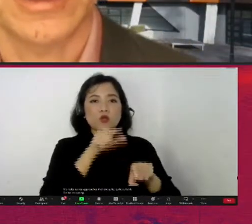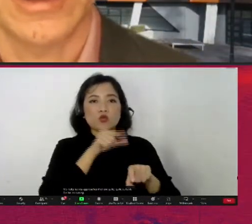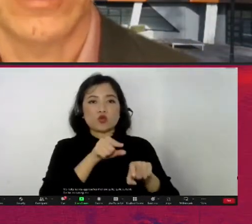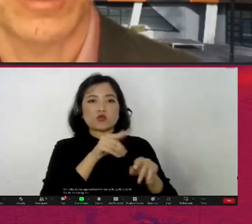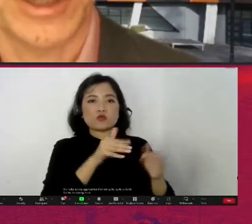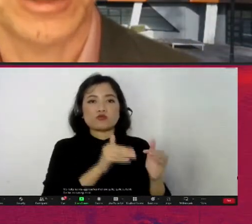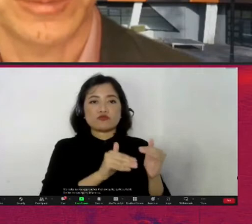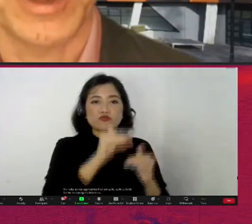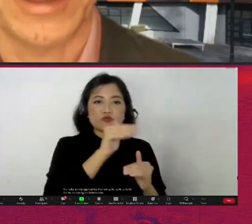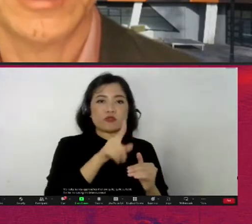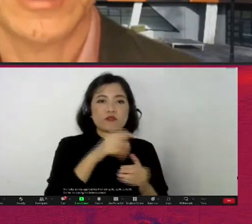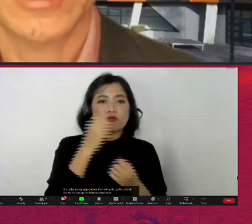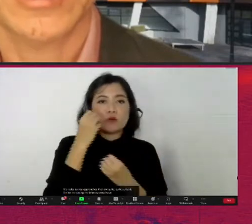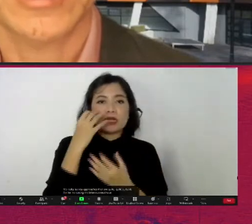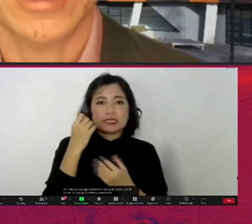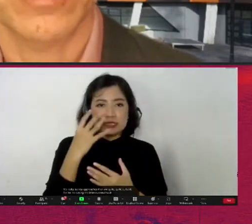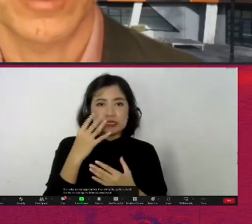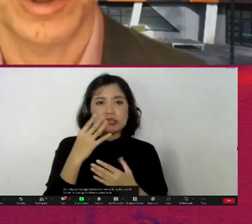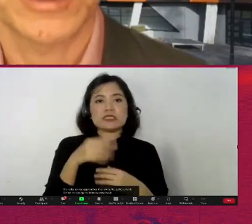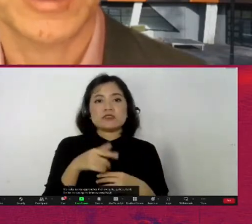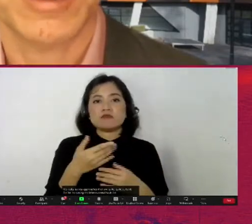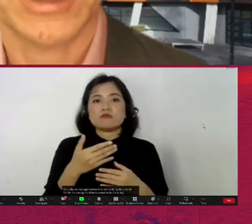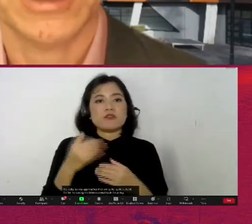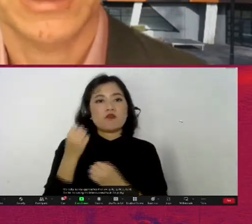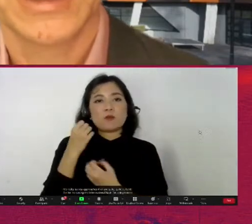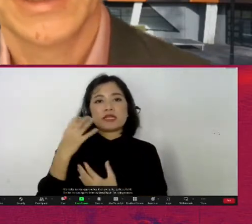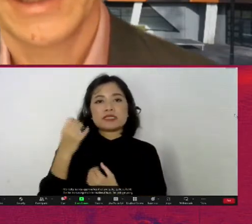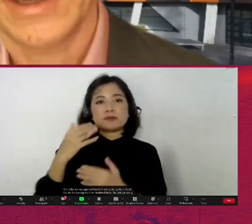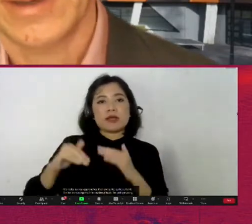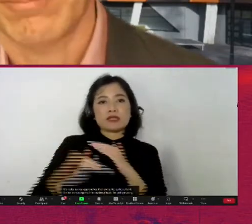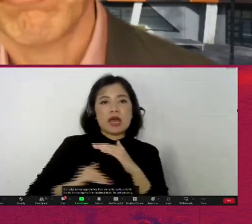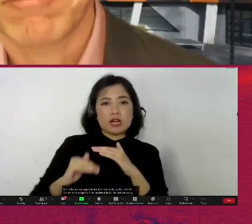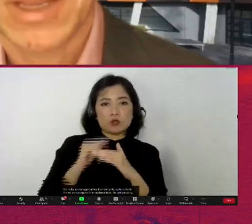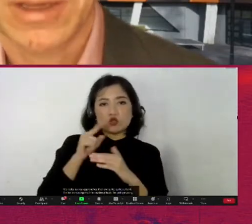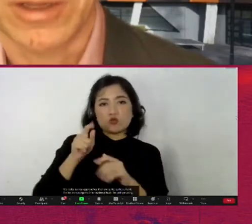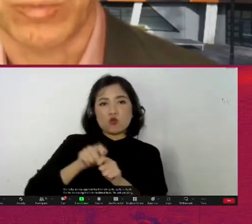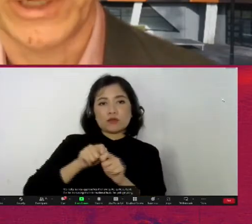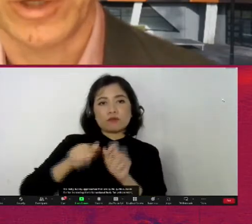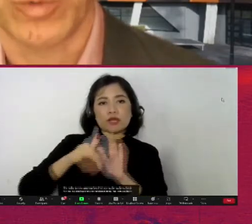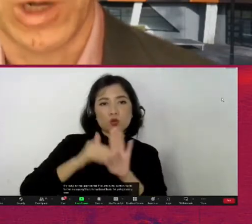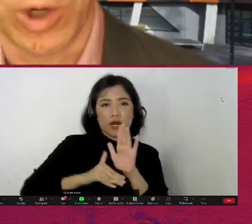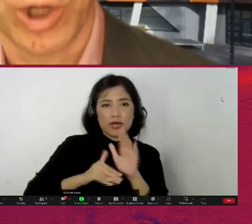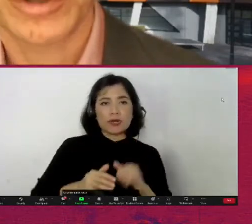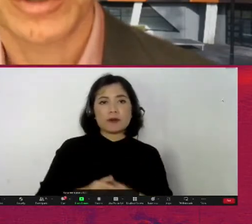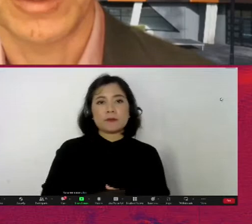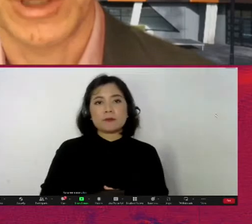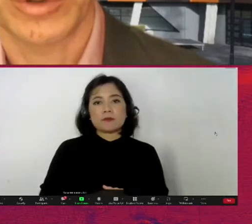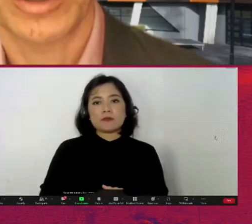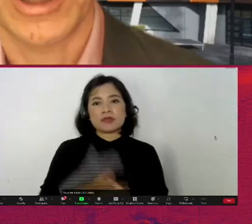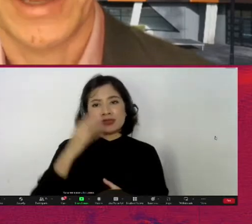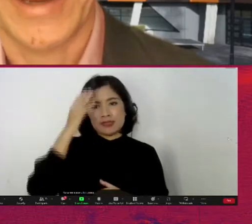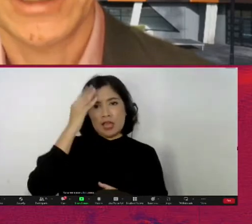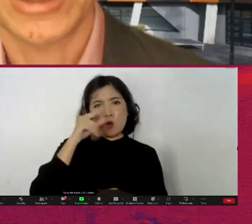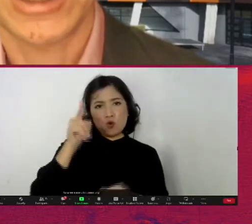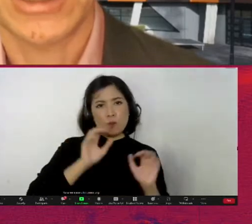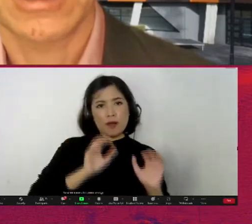increasing the informational basis for policymaking. we know a lot